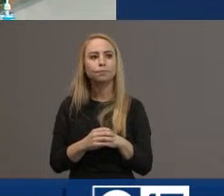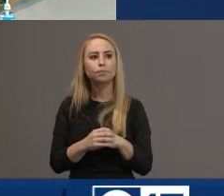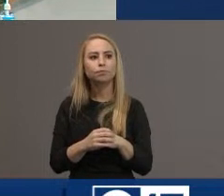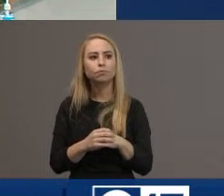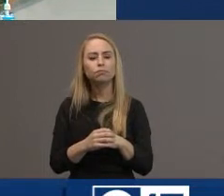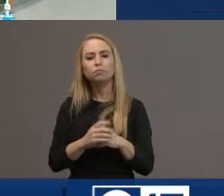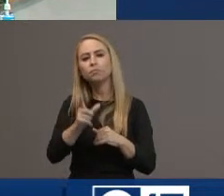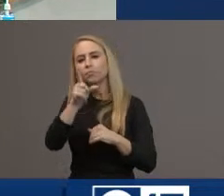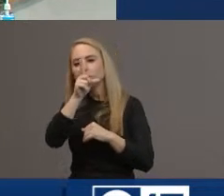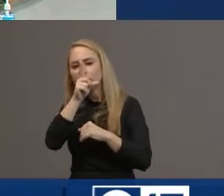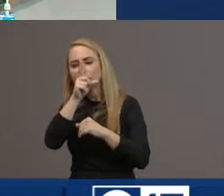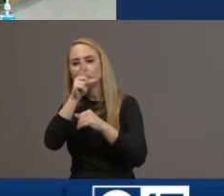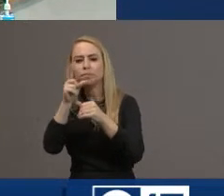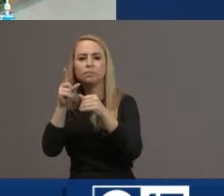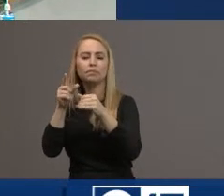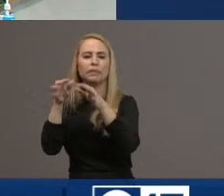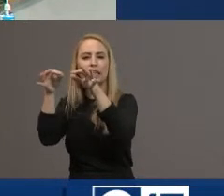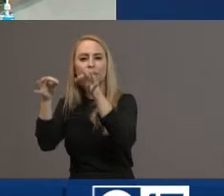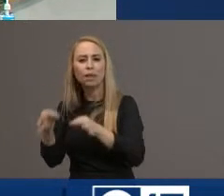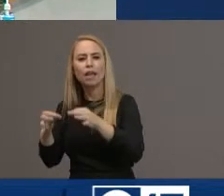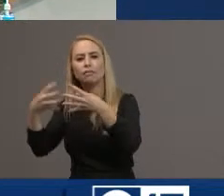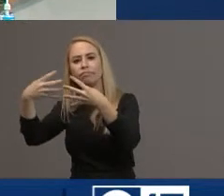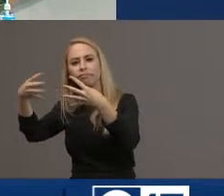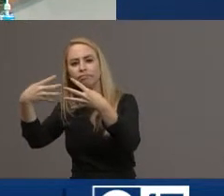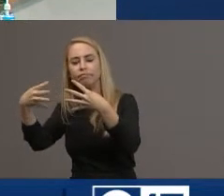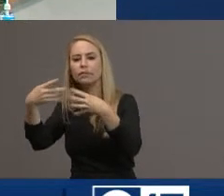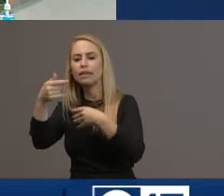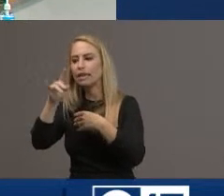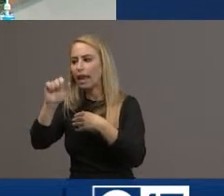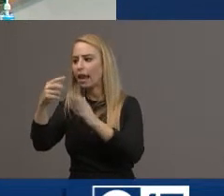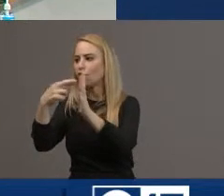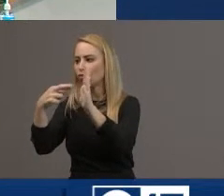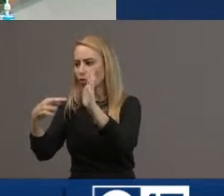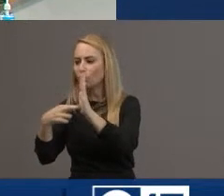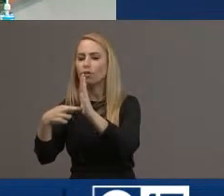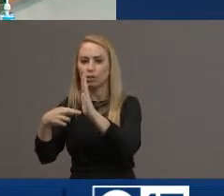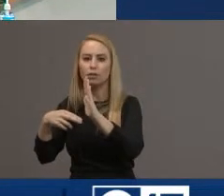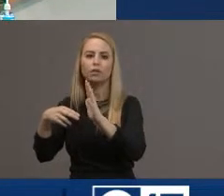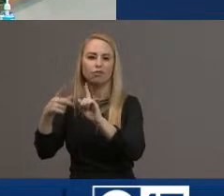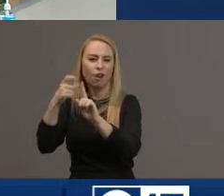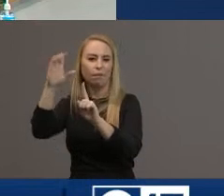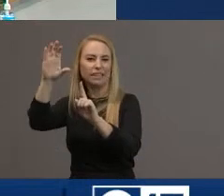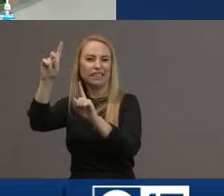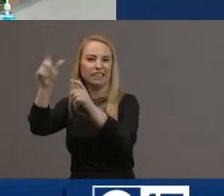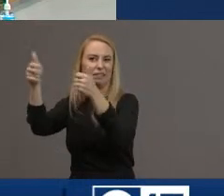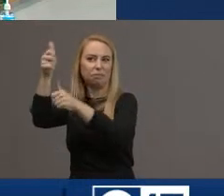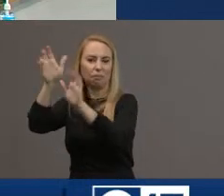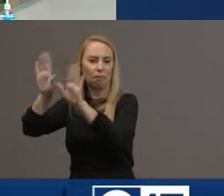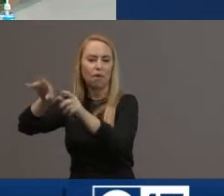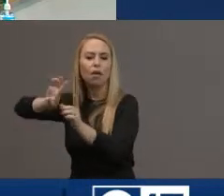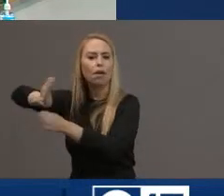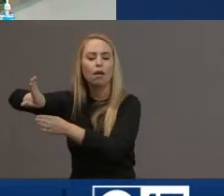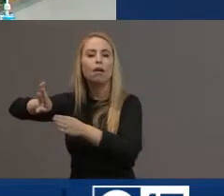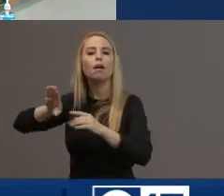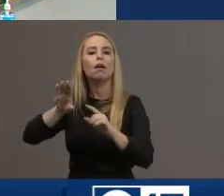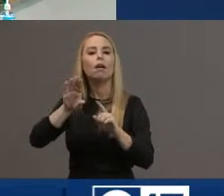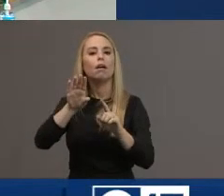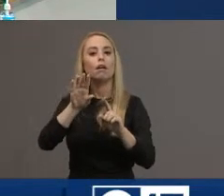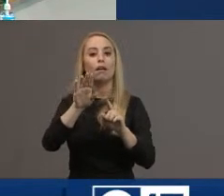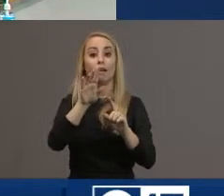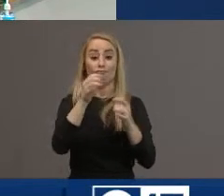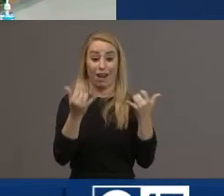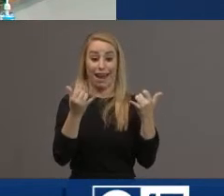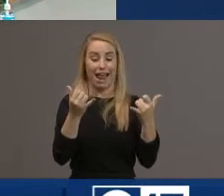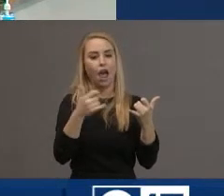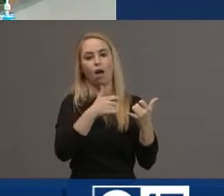gating criteria today because there is no consideration of increasing activity. Arizona is